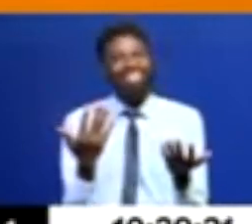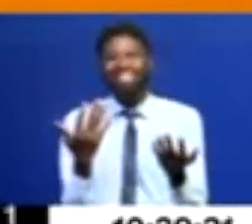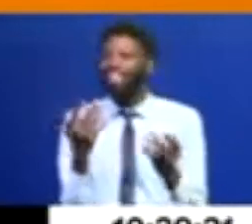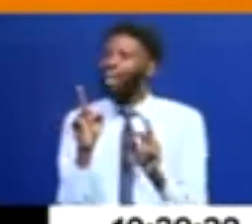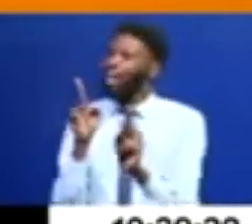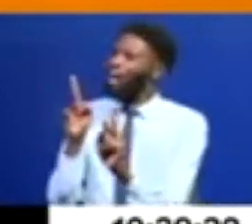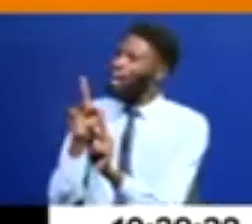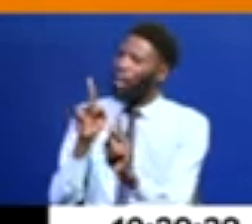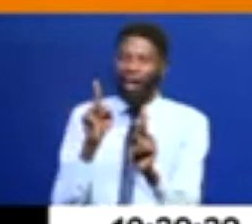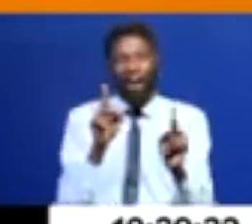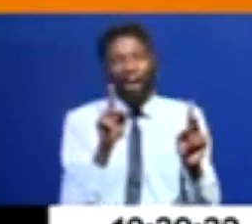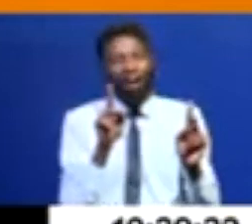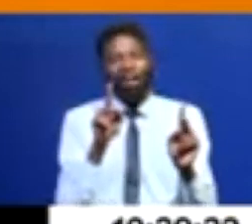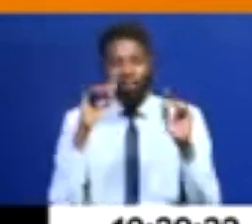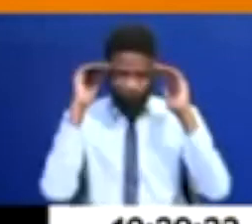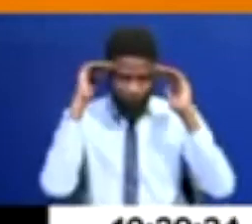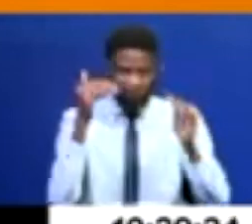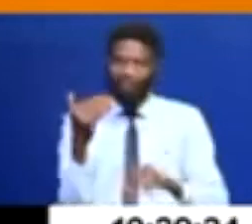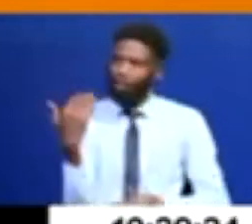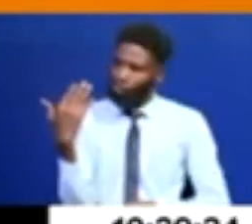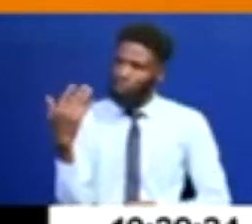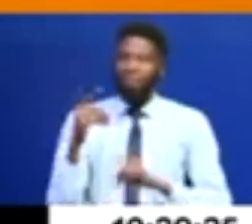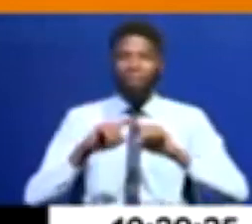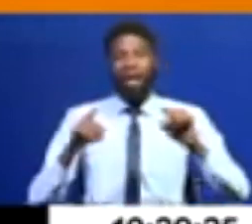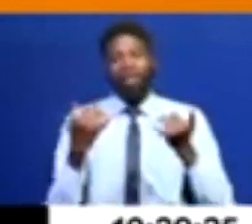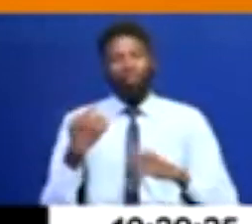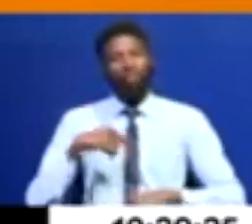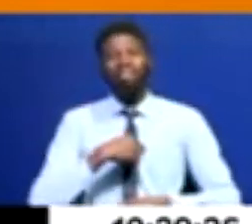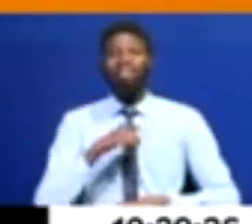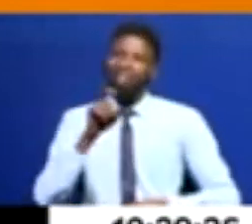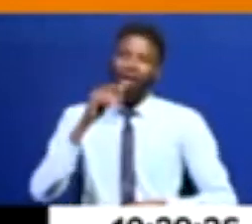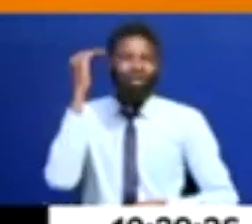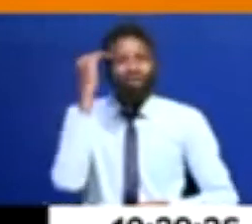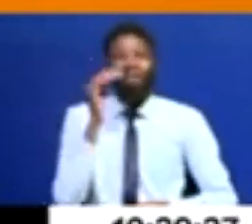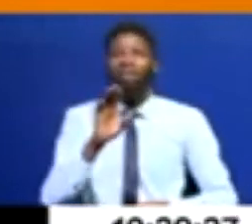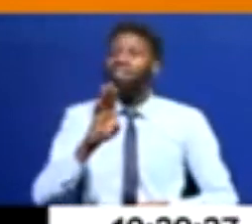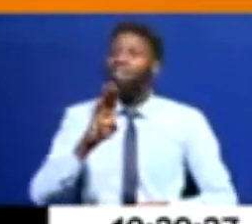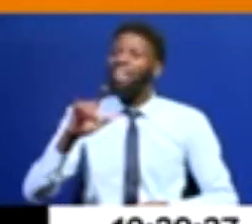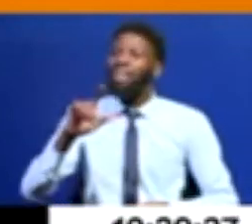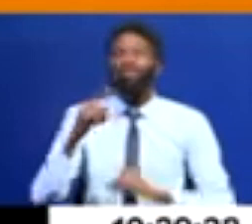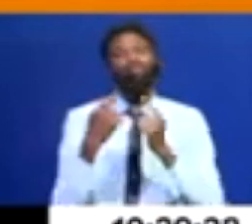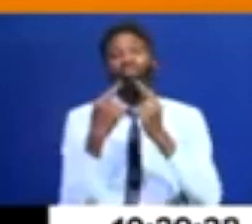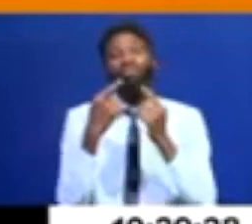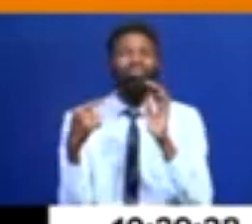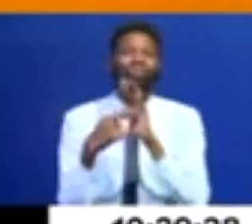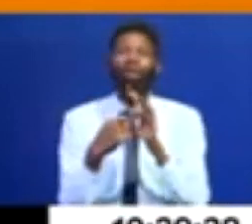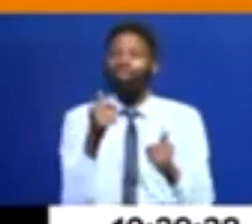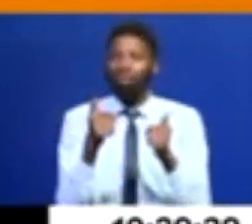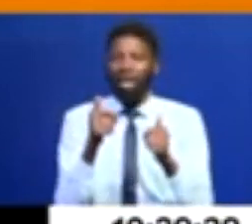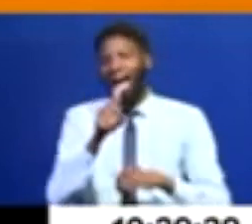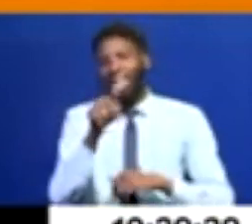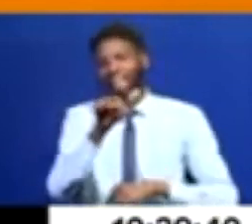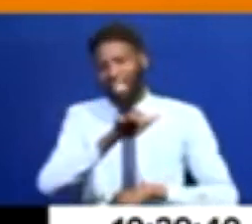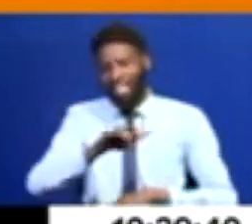that we put some sense into what exactly this bill talks about. Because there are also other areas that this bill is proposing that